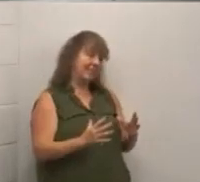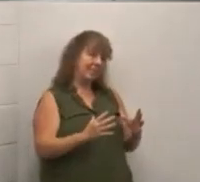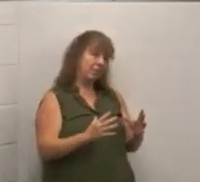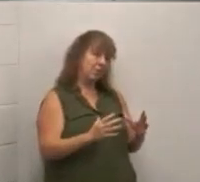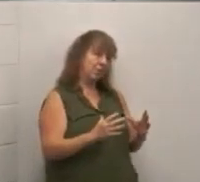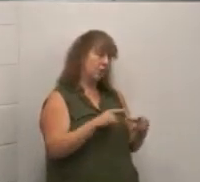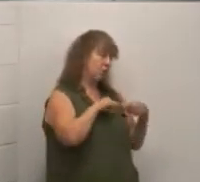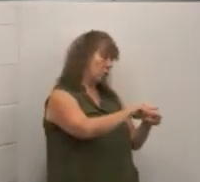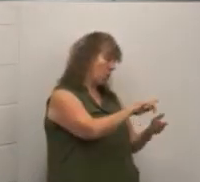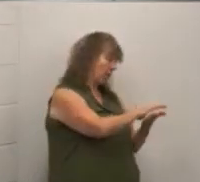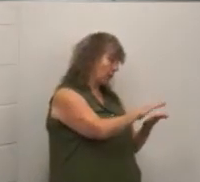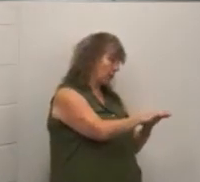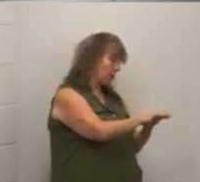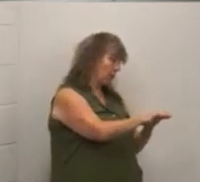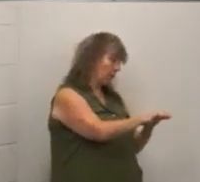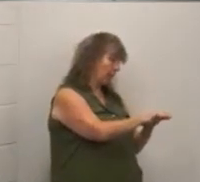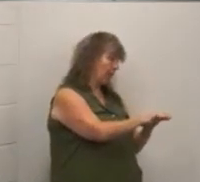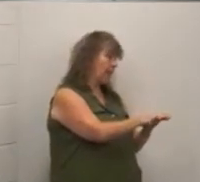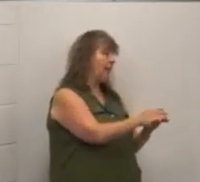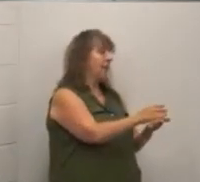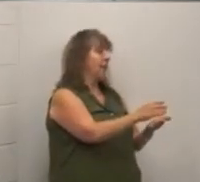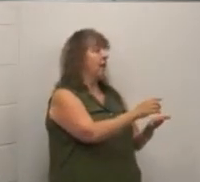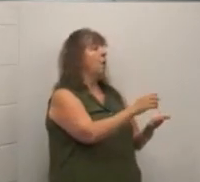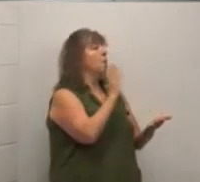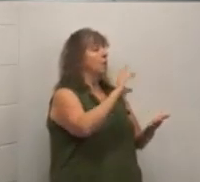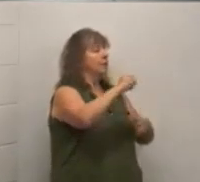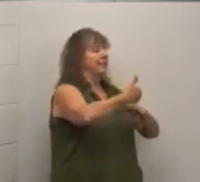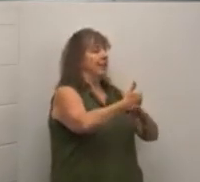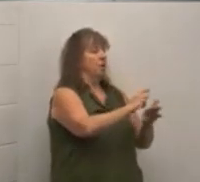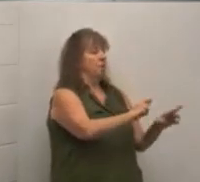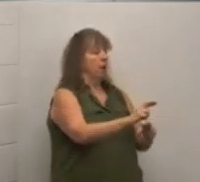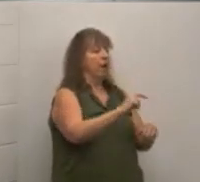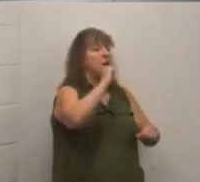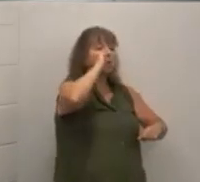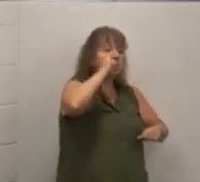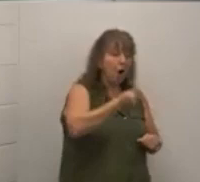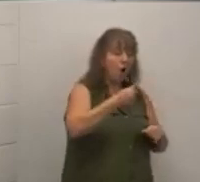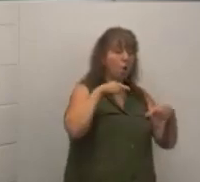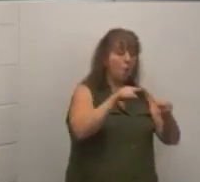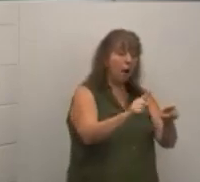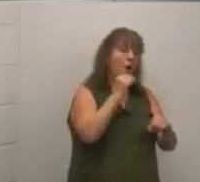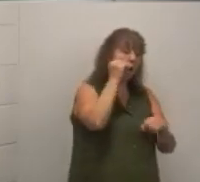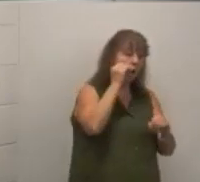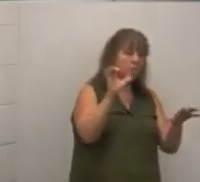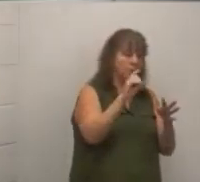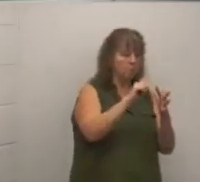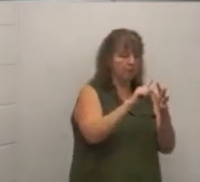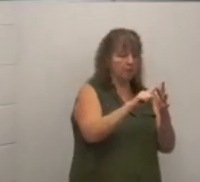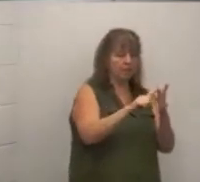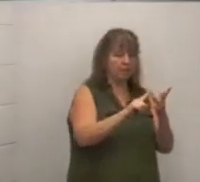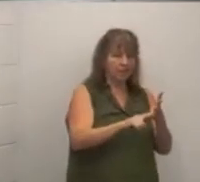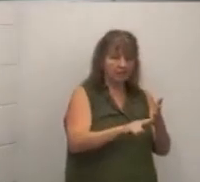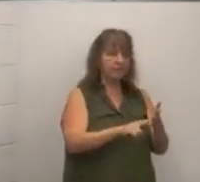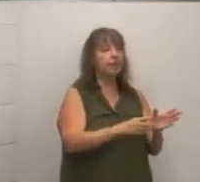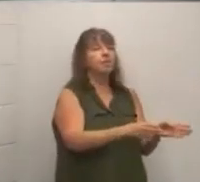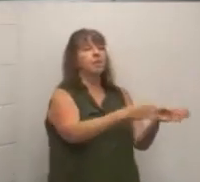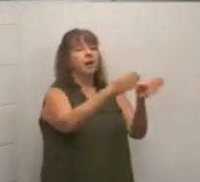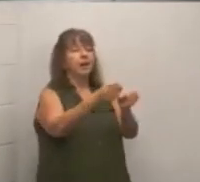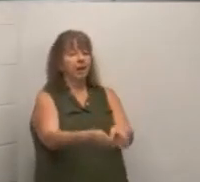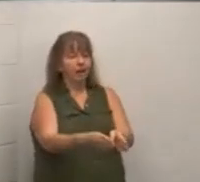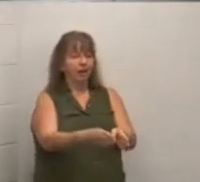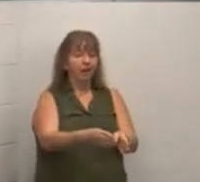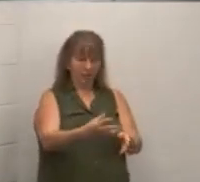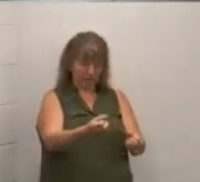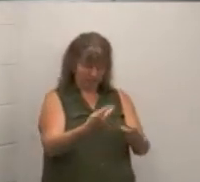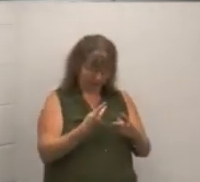days. The previous day when students have been in school, they will have received some direction around what they need to do. And then more